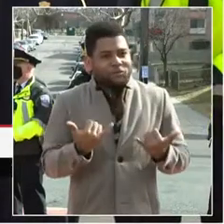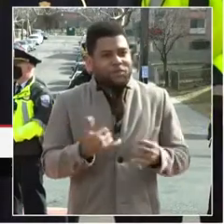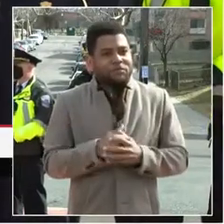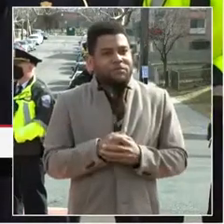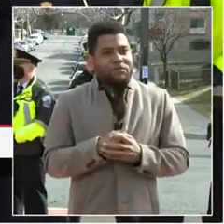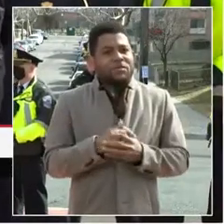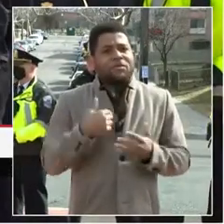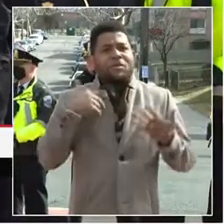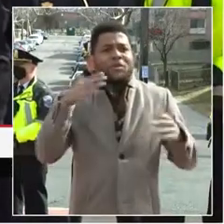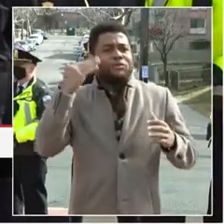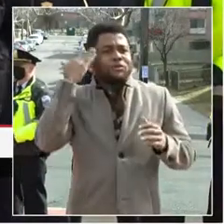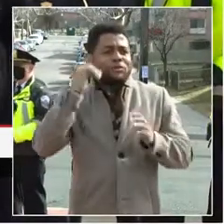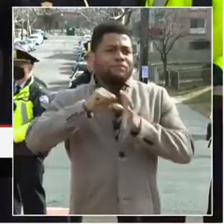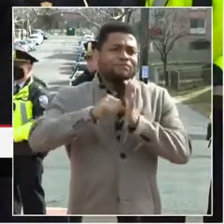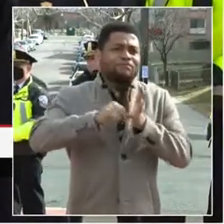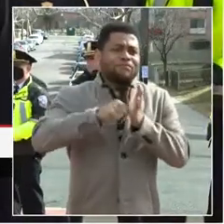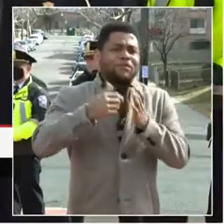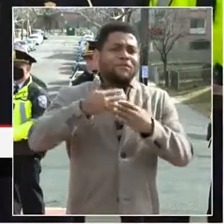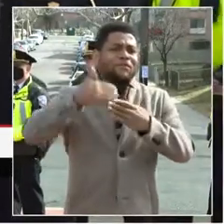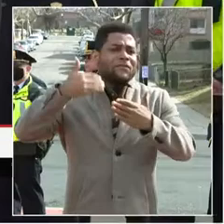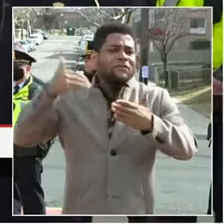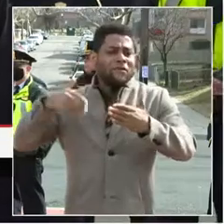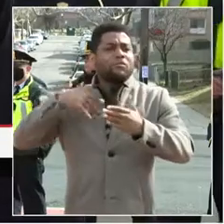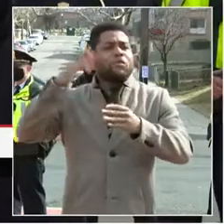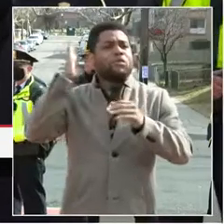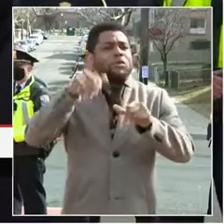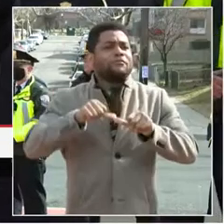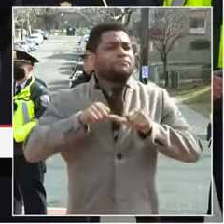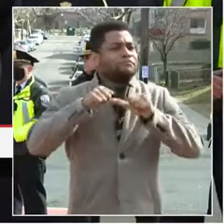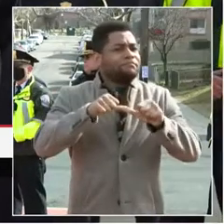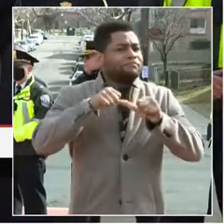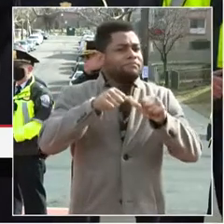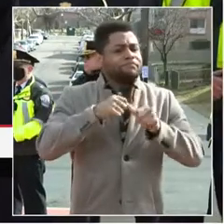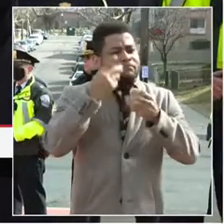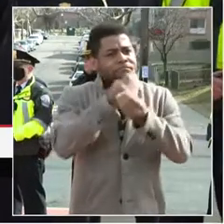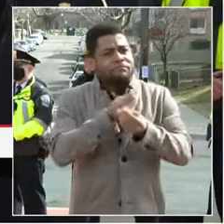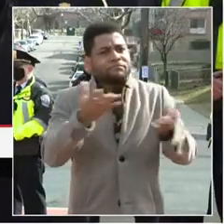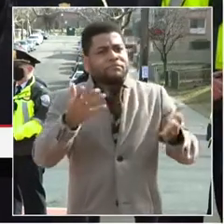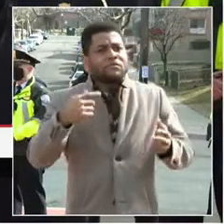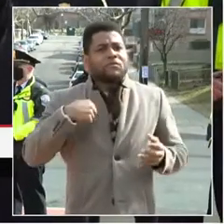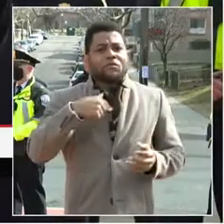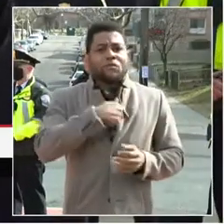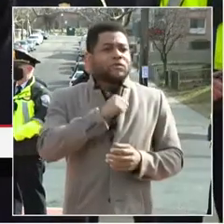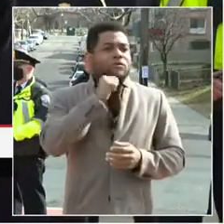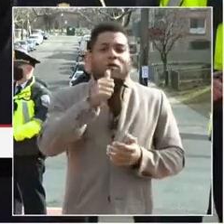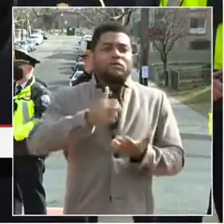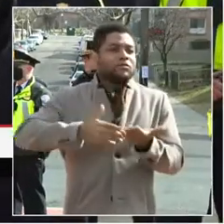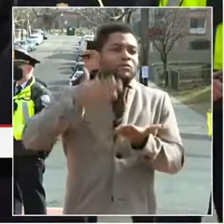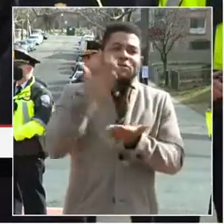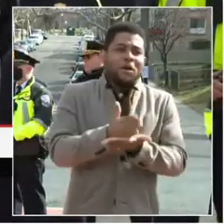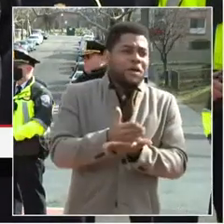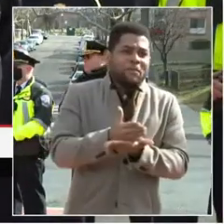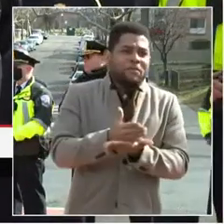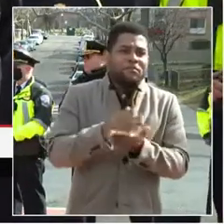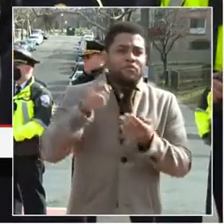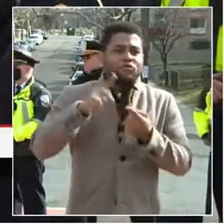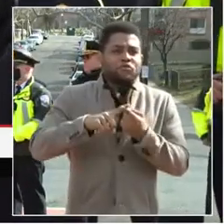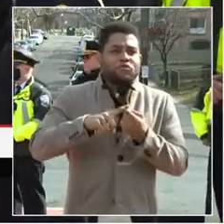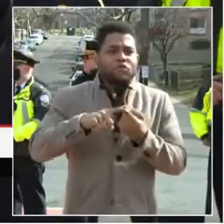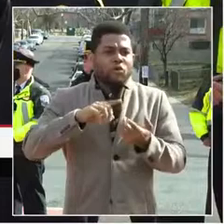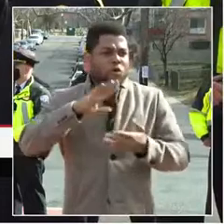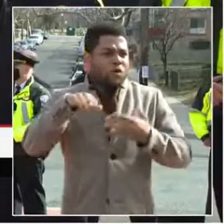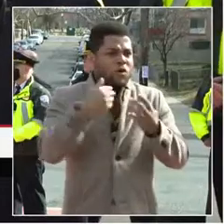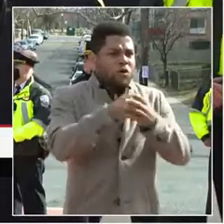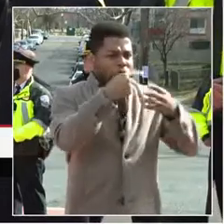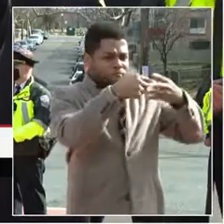you will continue to hear me say, we are not going to stop until we have every resource, and we throw